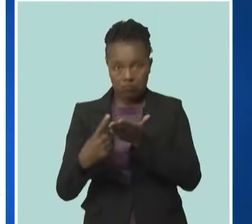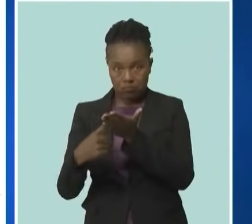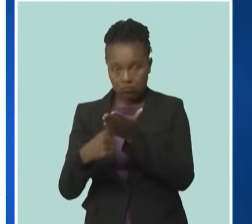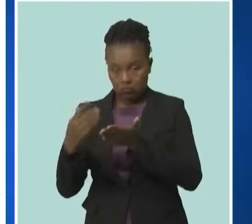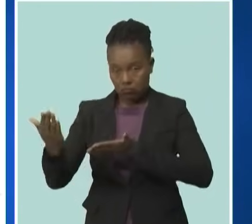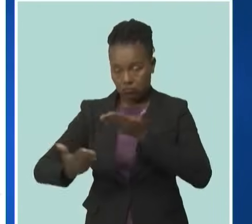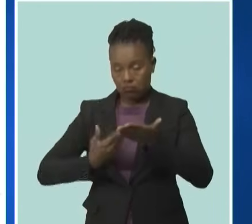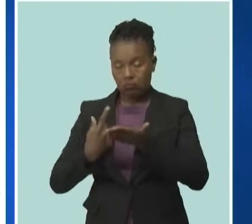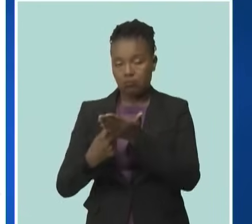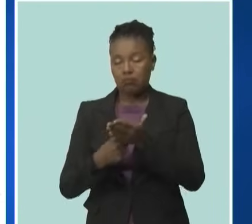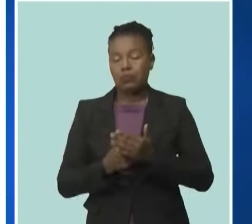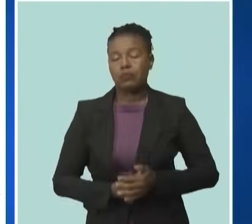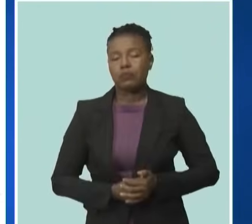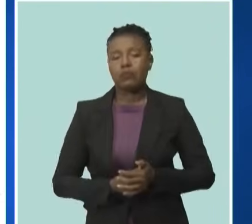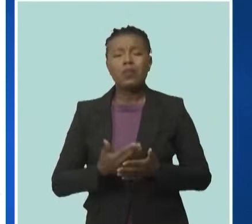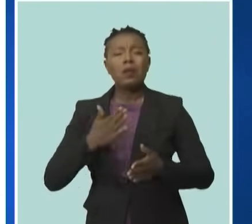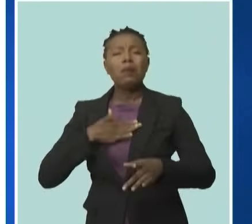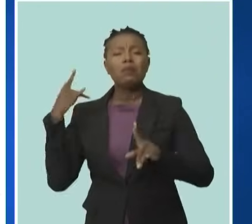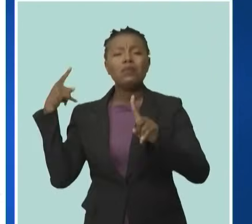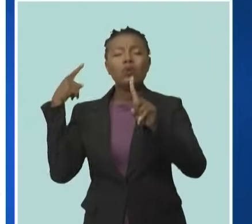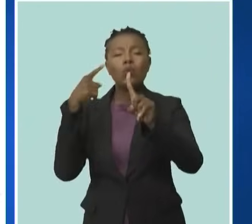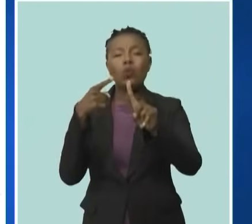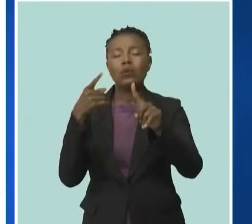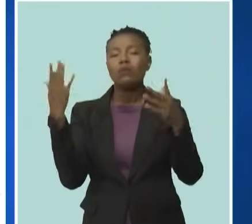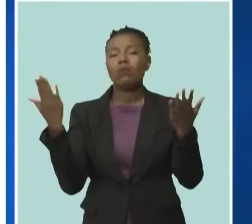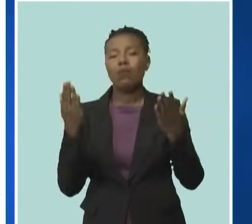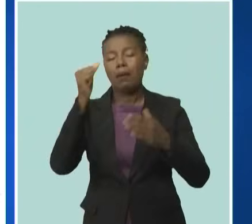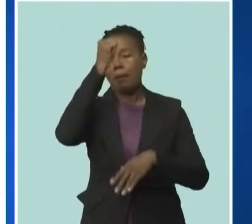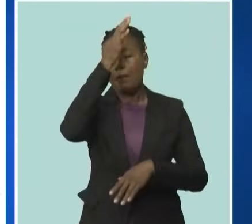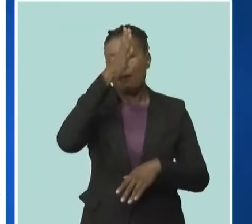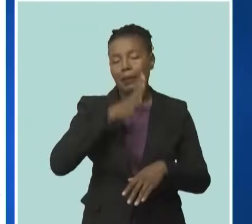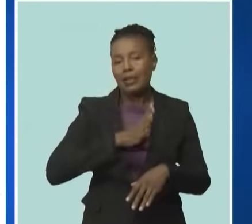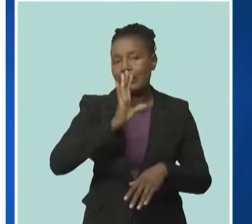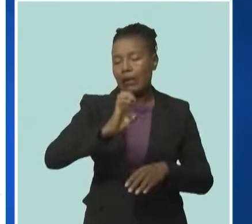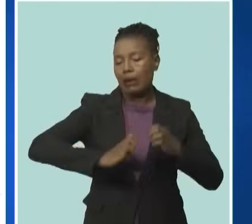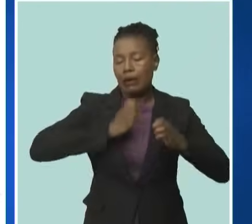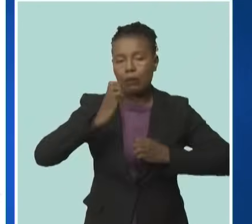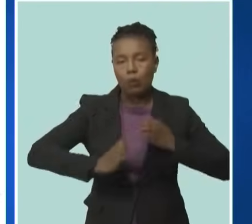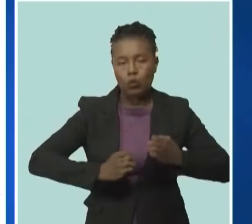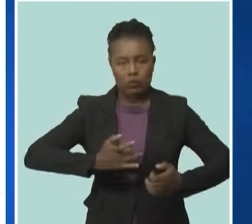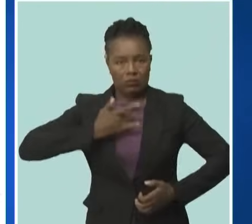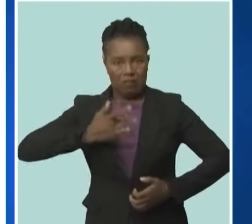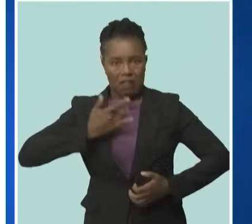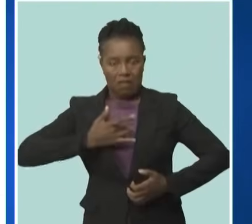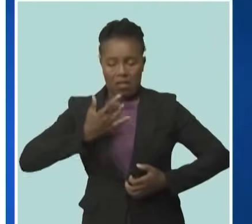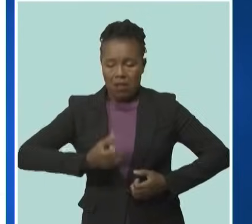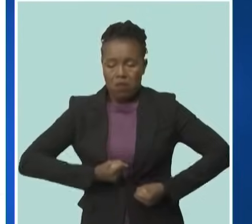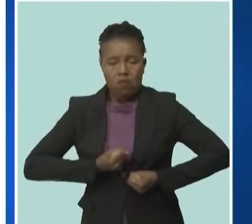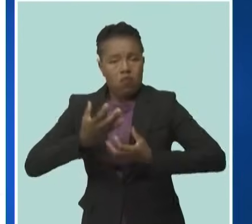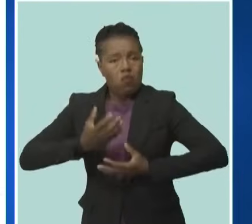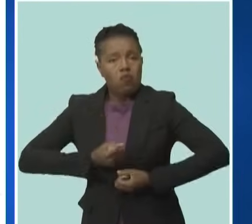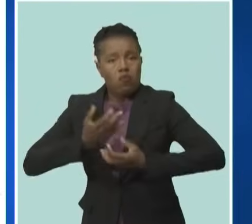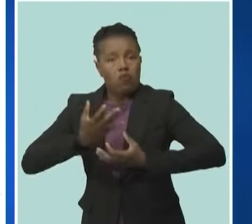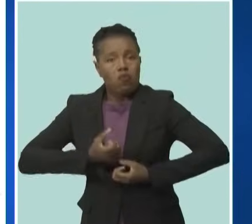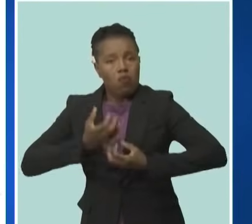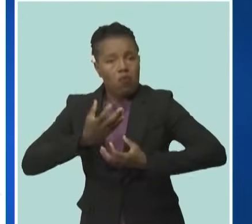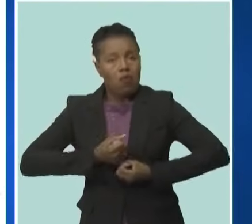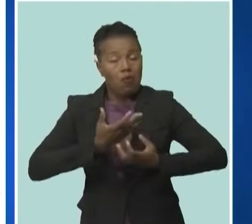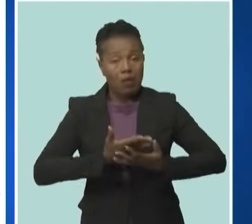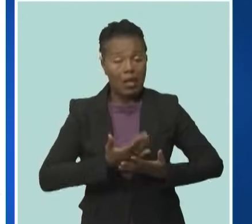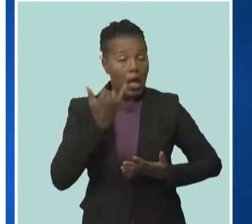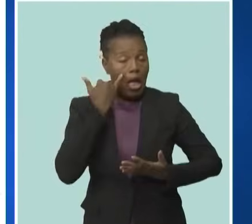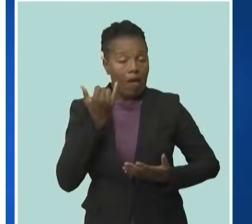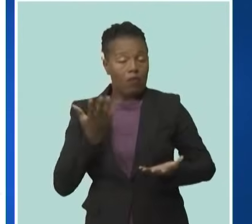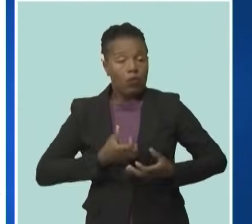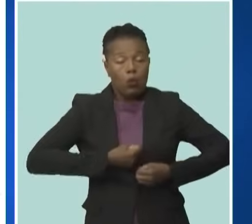intention to get men more in touch with their emotions and their feelings. So when indeed they have to express